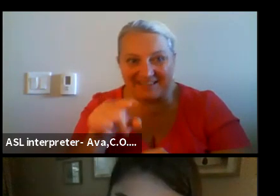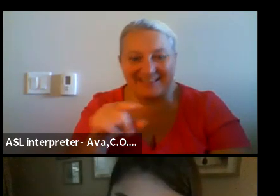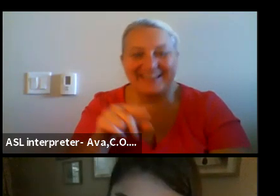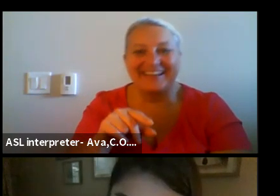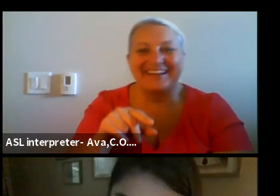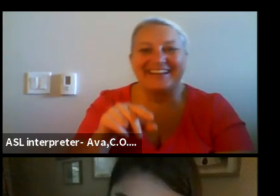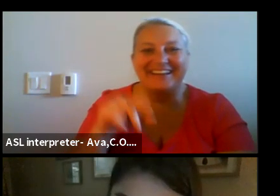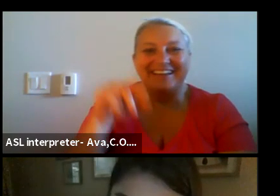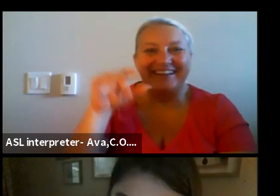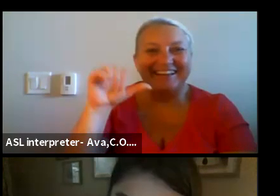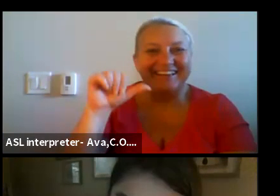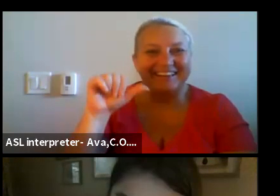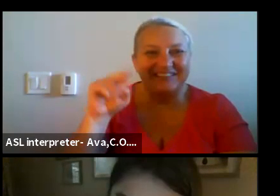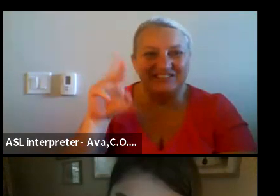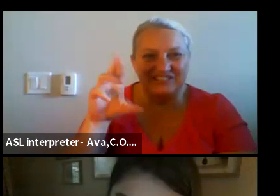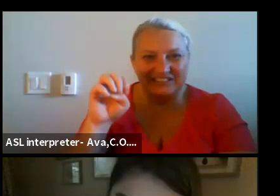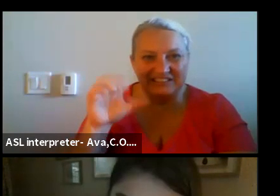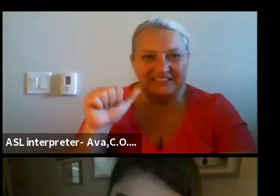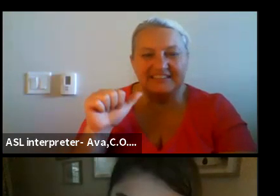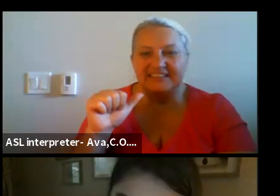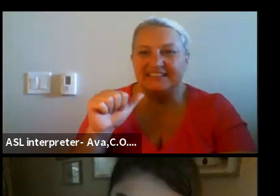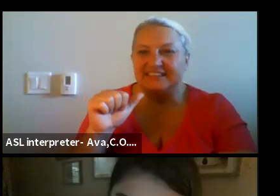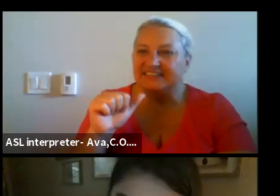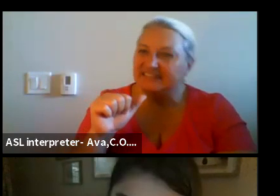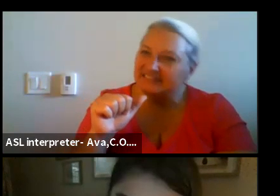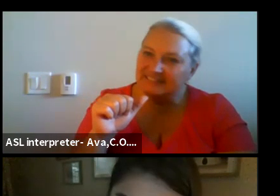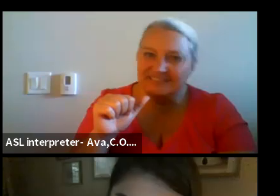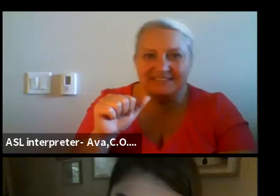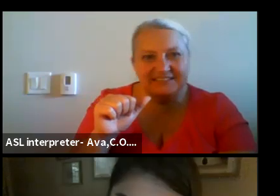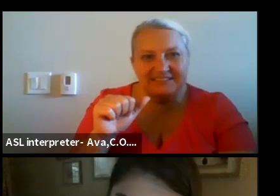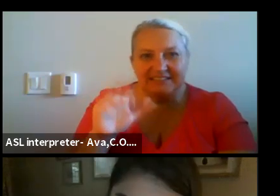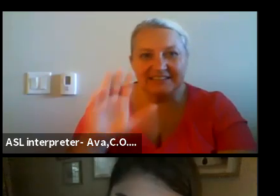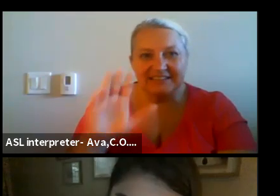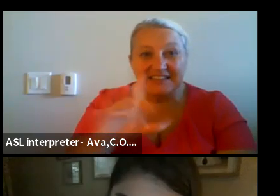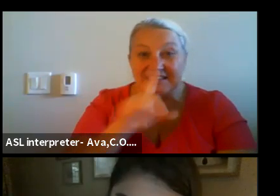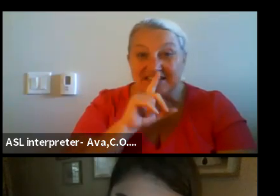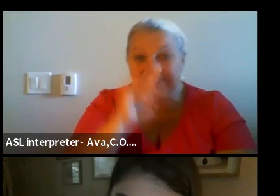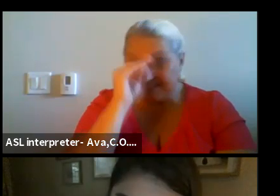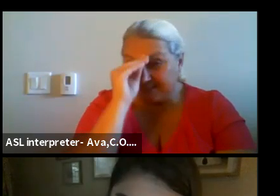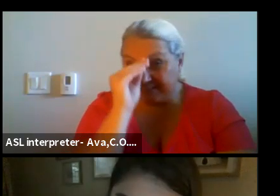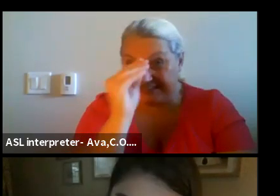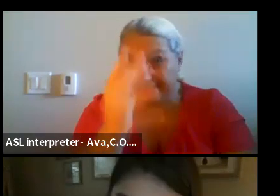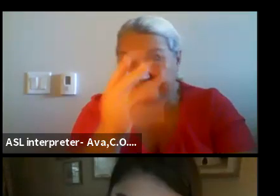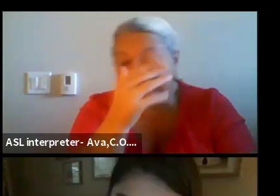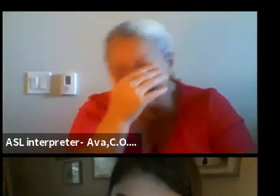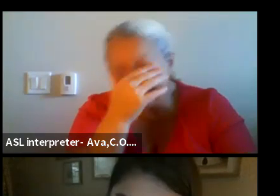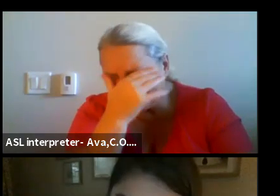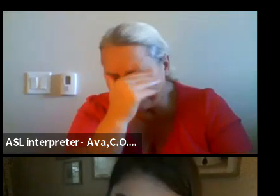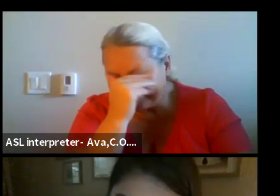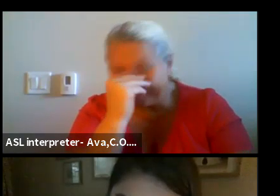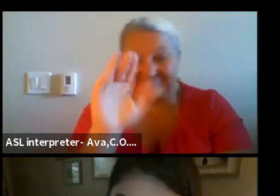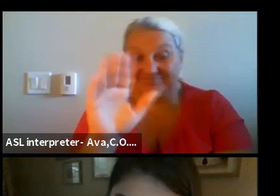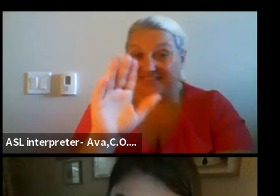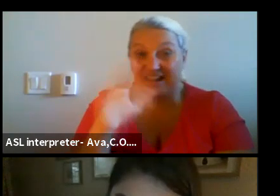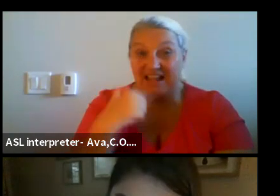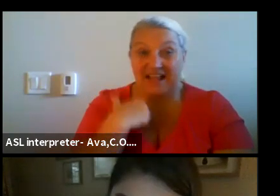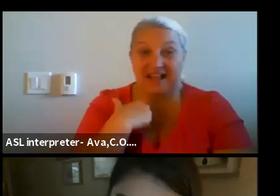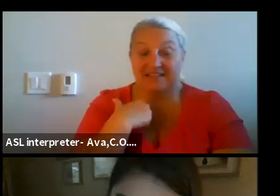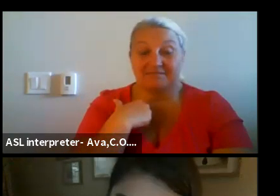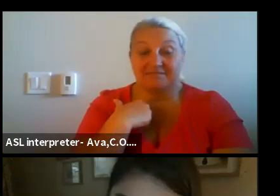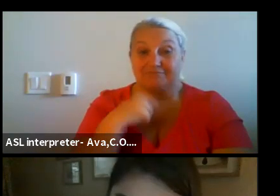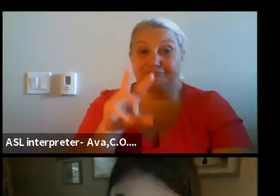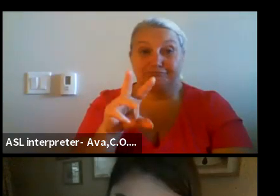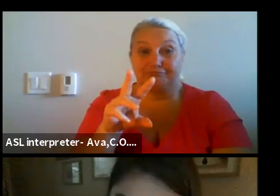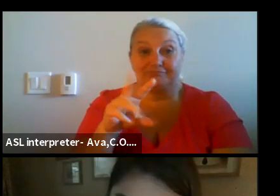was really not feeling like I could manage to draw or write anything